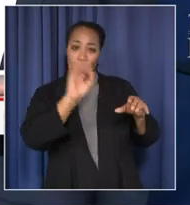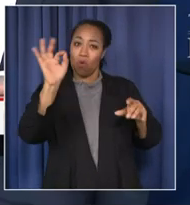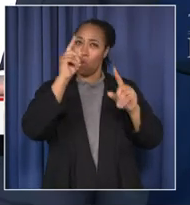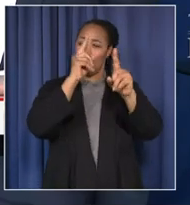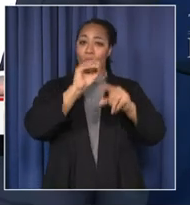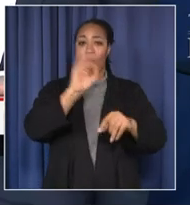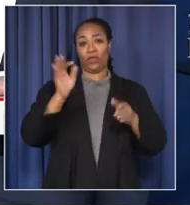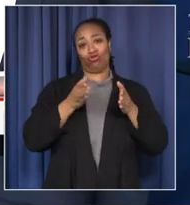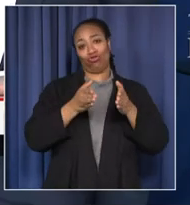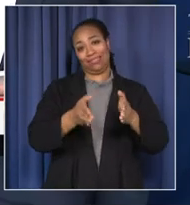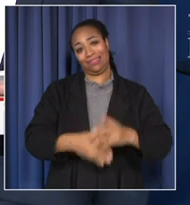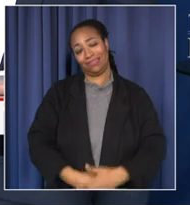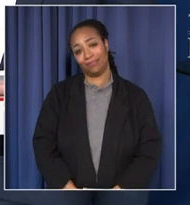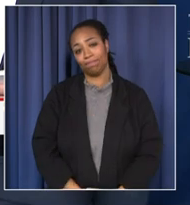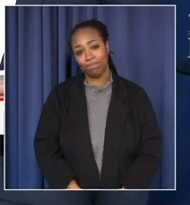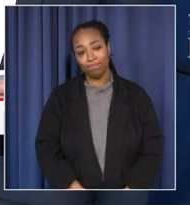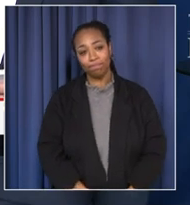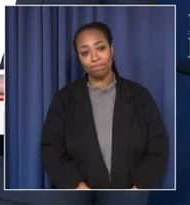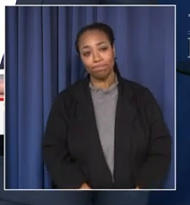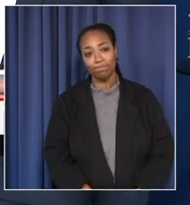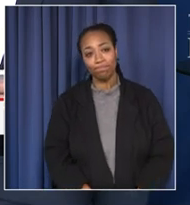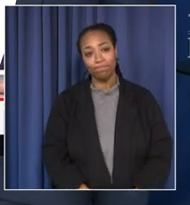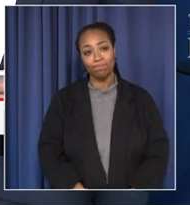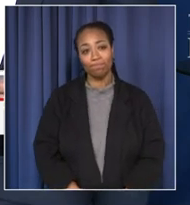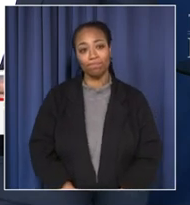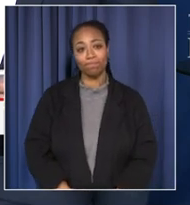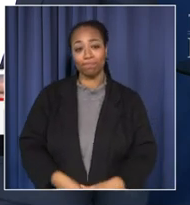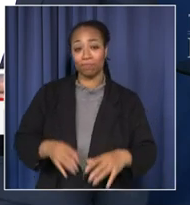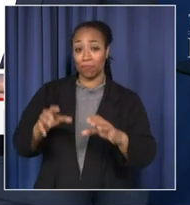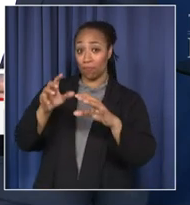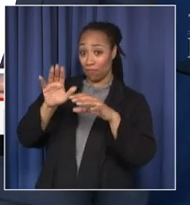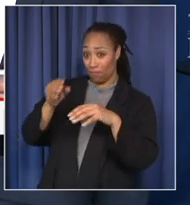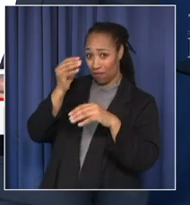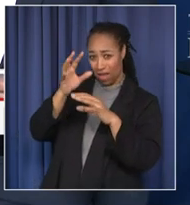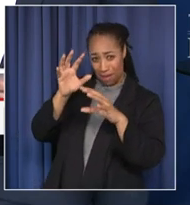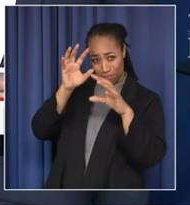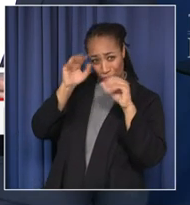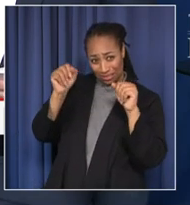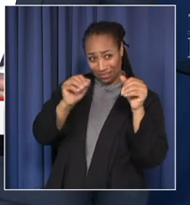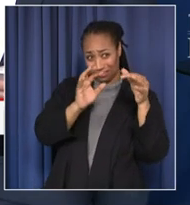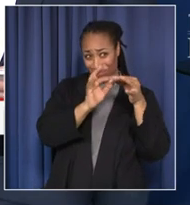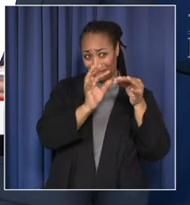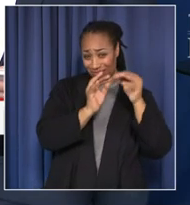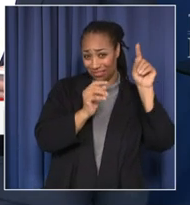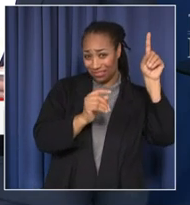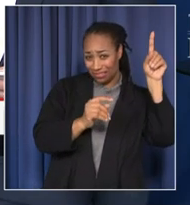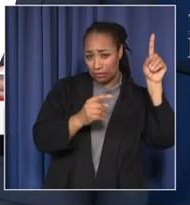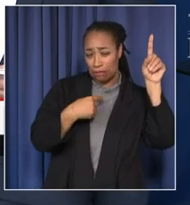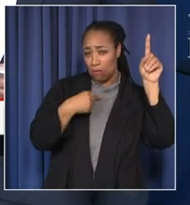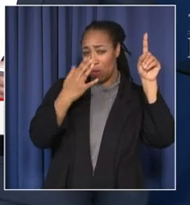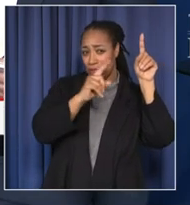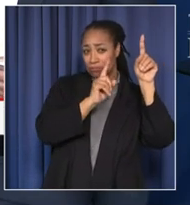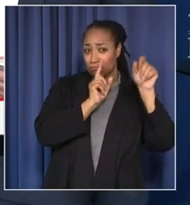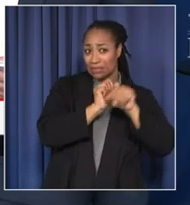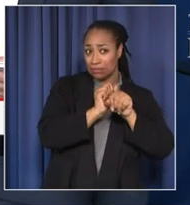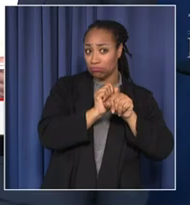the number of people on the street is not vast. It just